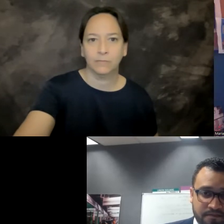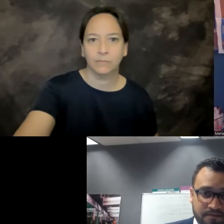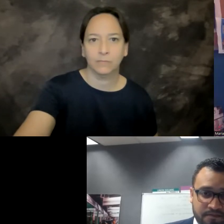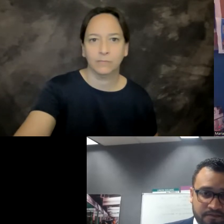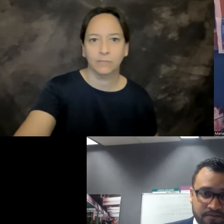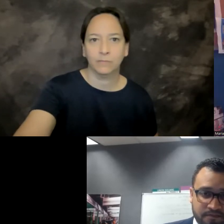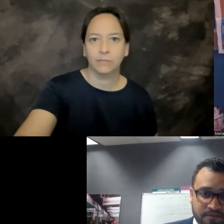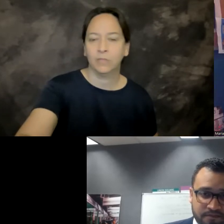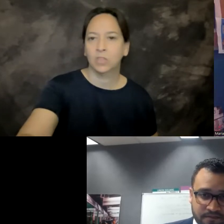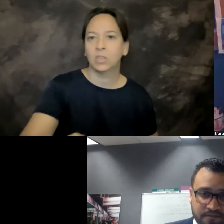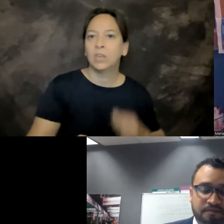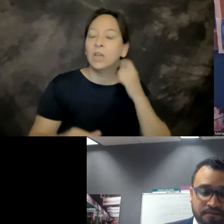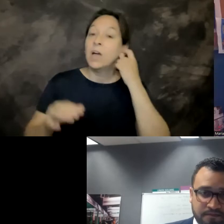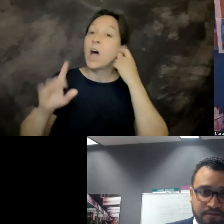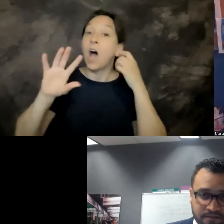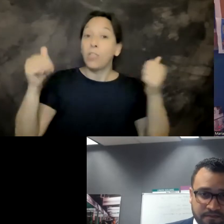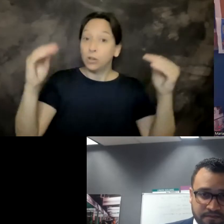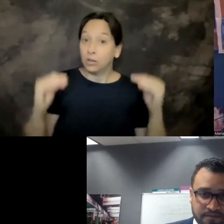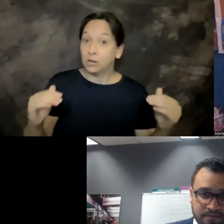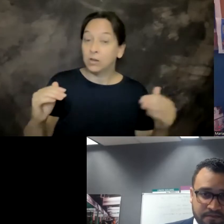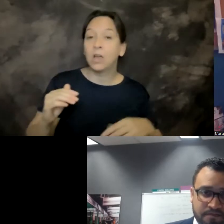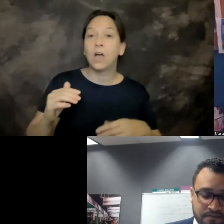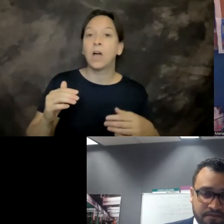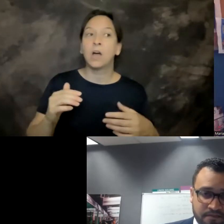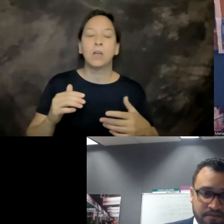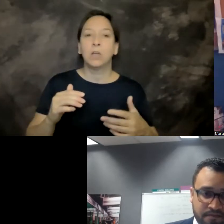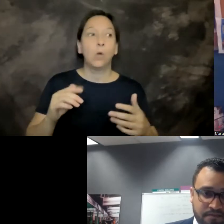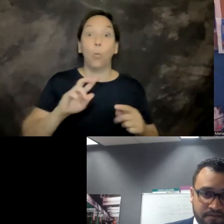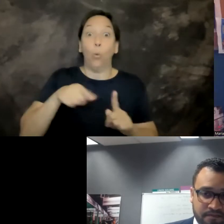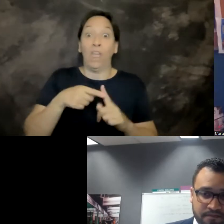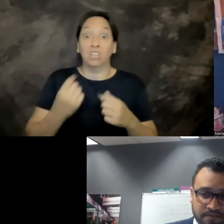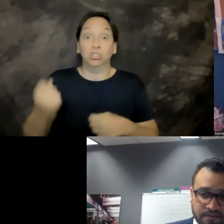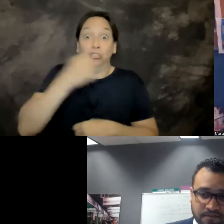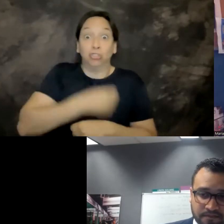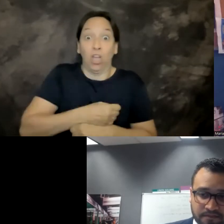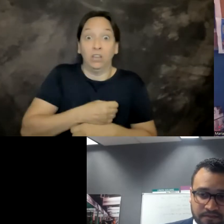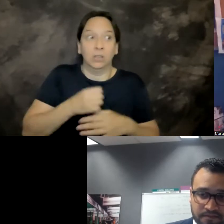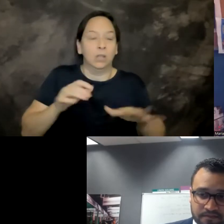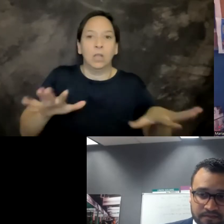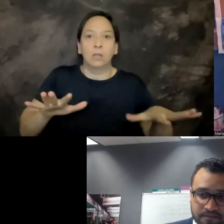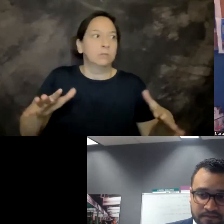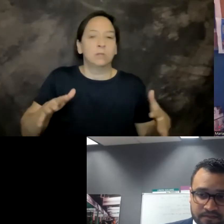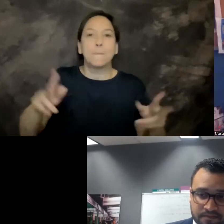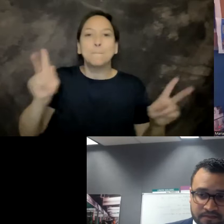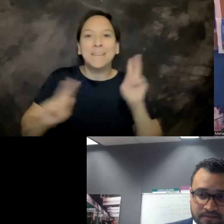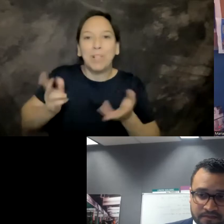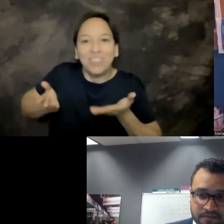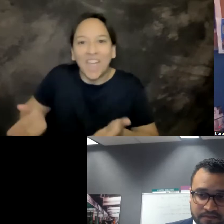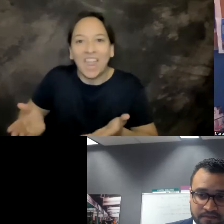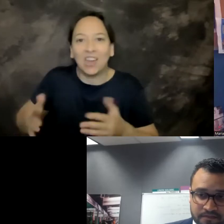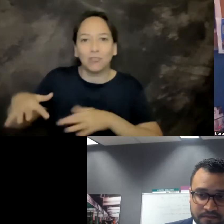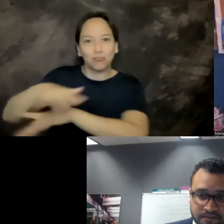on the ground support during the month shutdown, right? We've been hearing this concept of